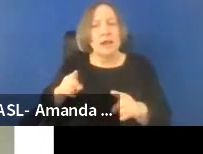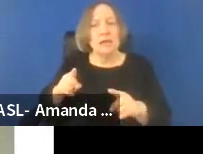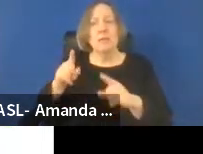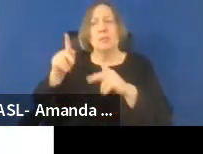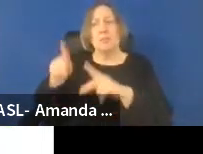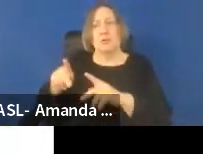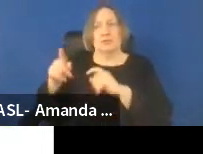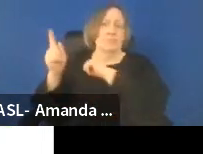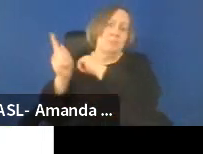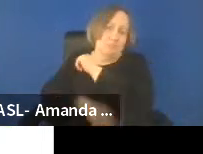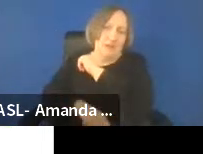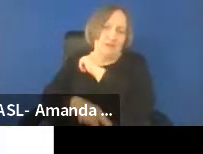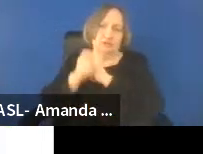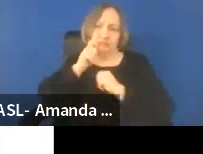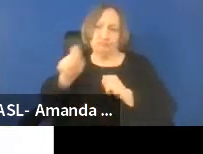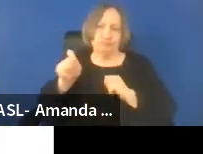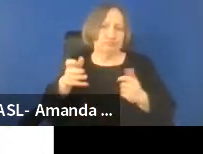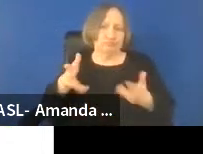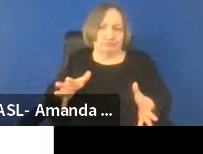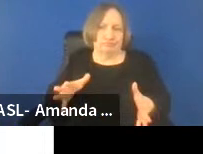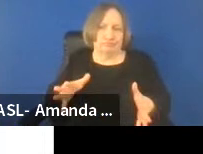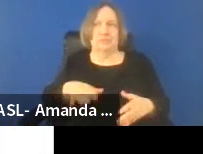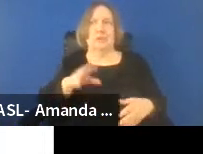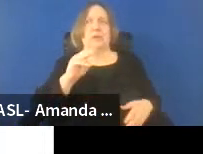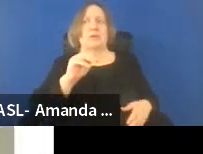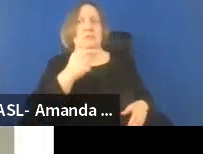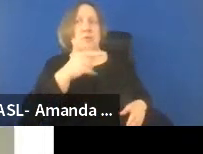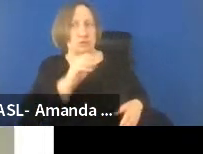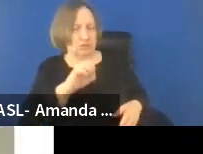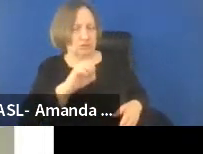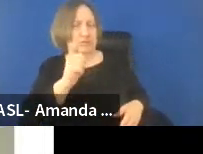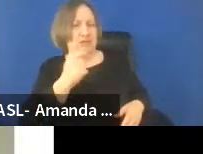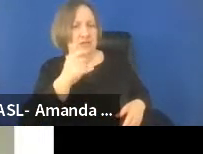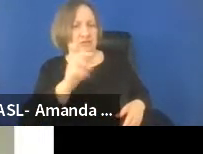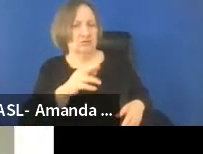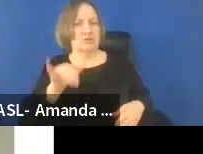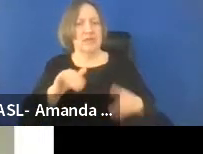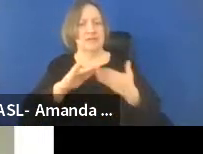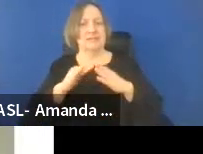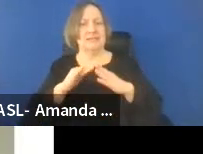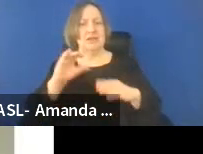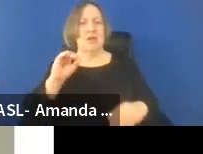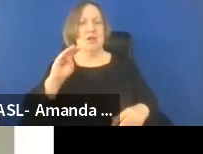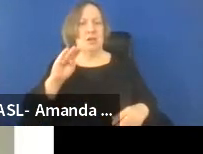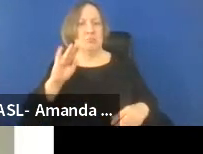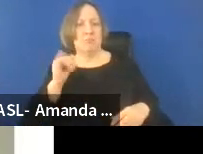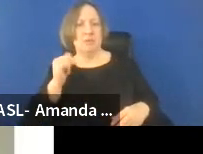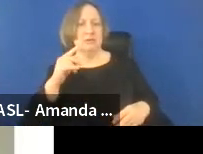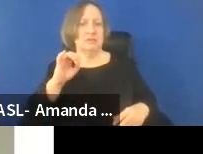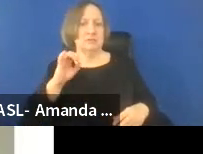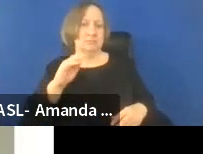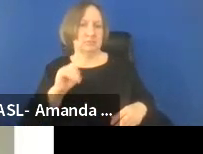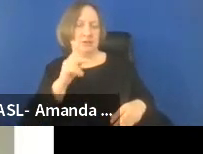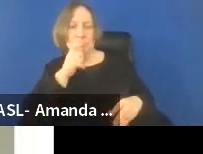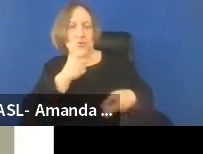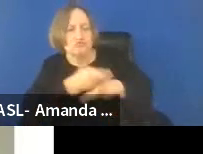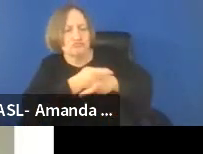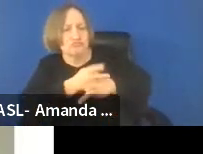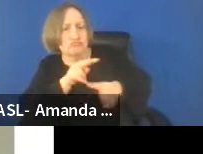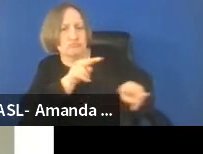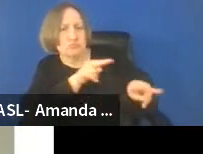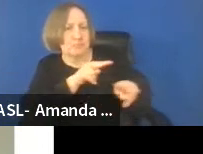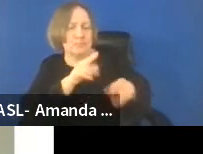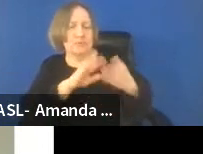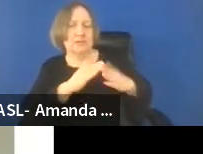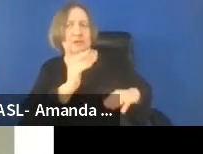is getting punished. Margie Solinger is the city ombudsman, sort of like a public watchdog at City Hall. It's not a humane system the way that